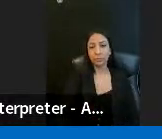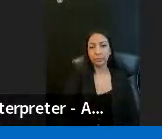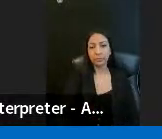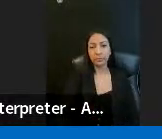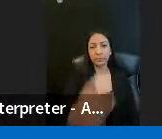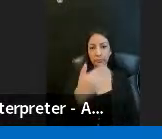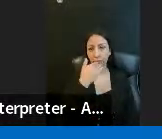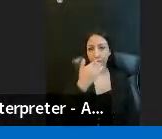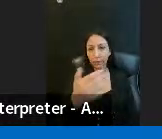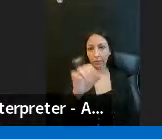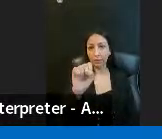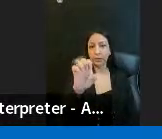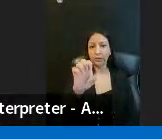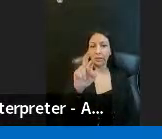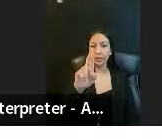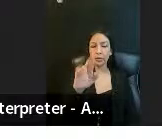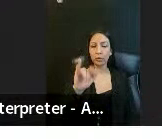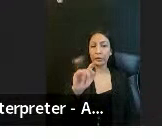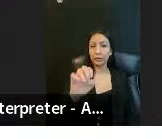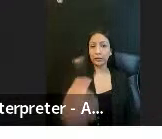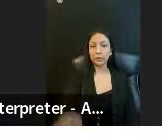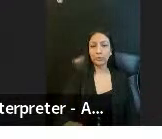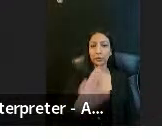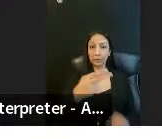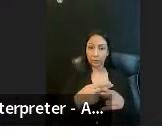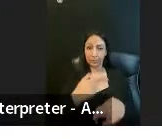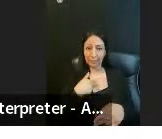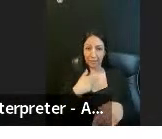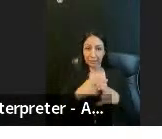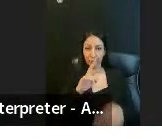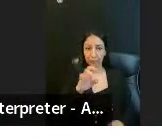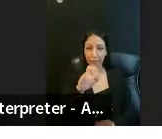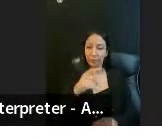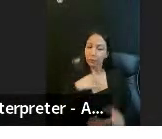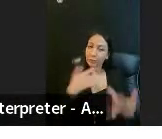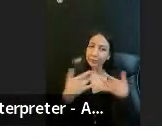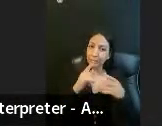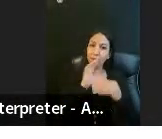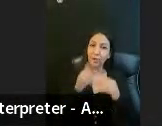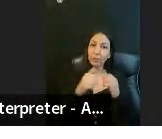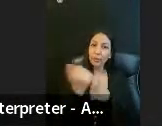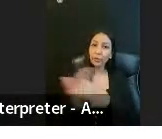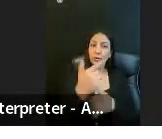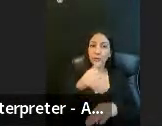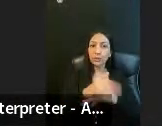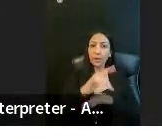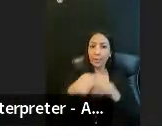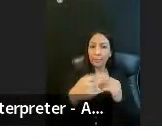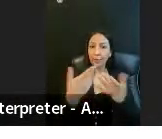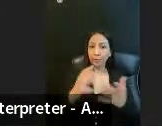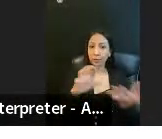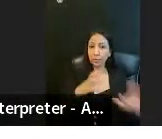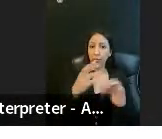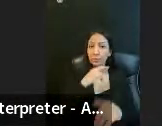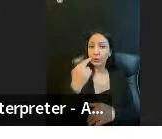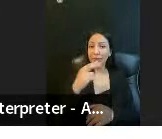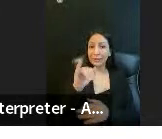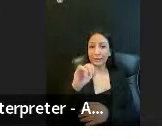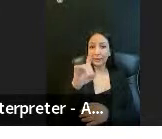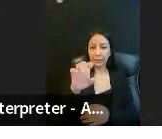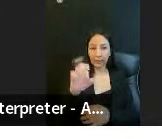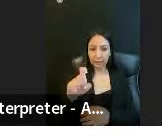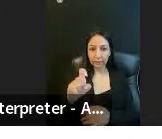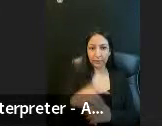Thank you, Sarit. My name is Renee Widdison. I'm really excited to talk to you all tonight about the Displacement Risk Index.